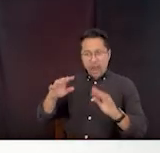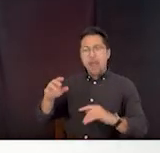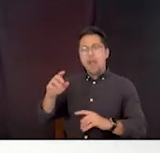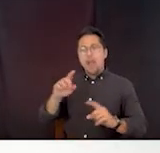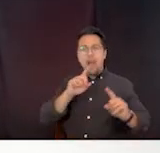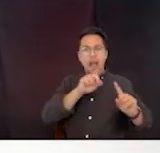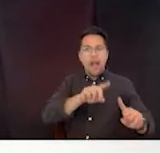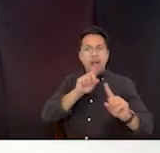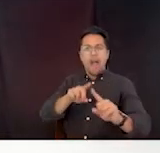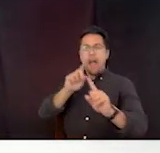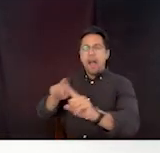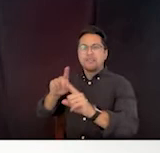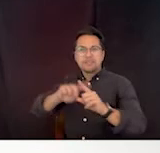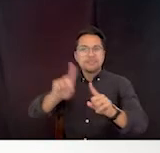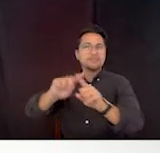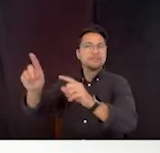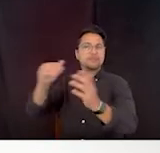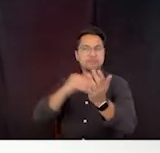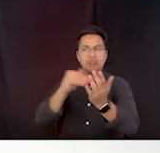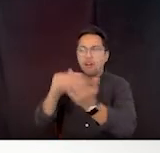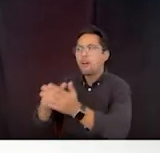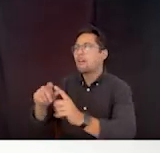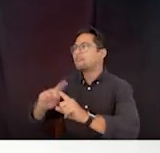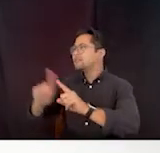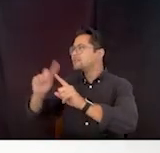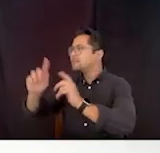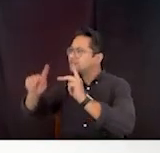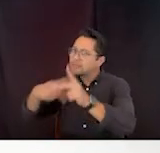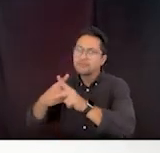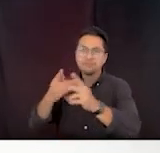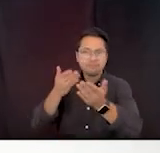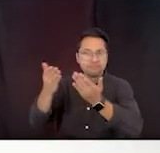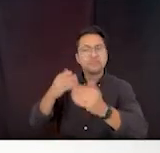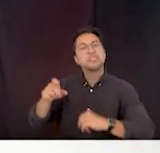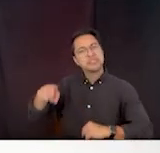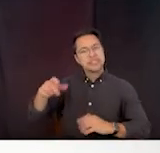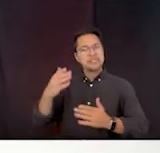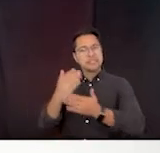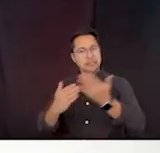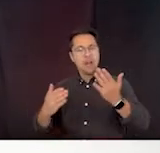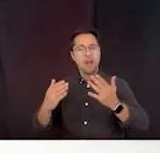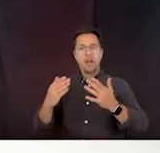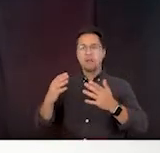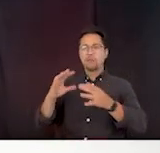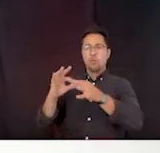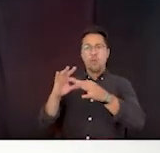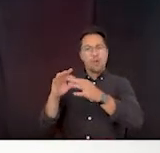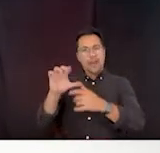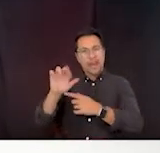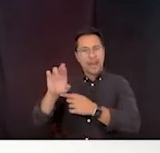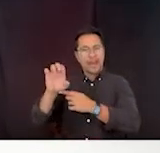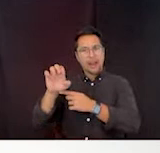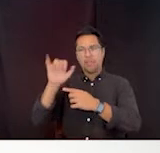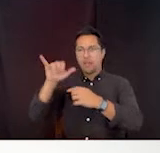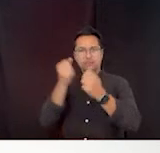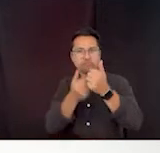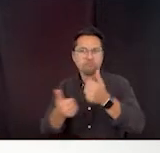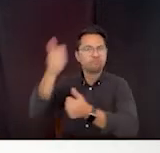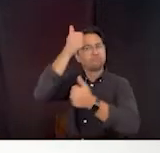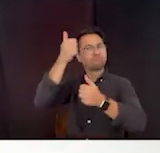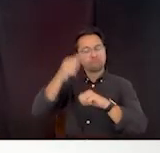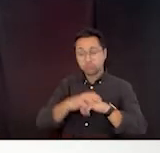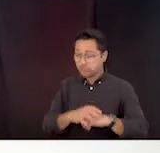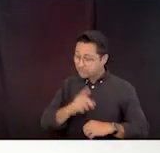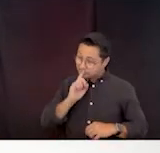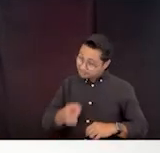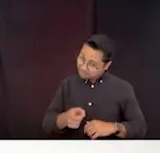different specialists and receiving different medical interventions, you do want some coordinated care and someone overseeing all of that. Because